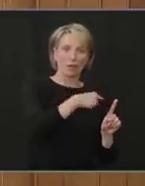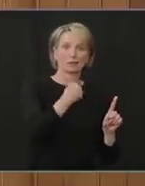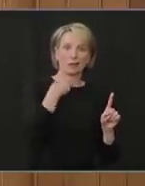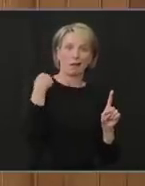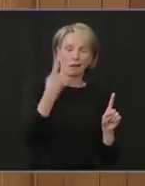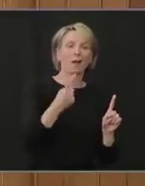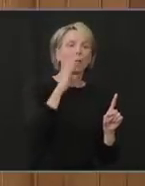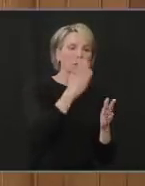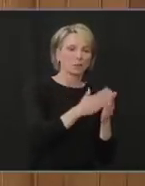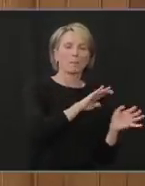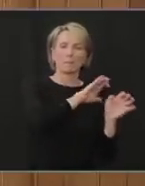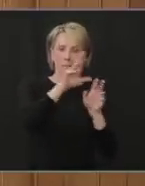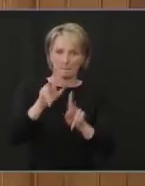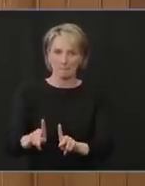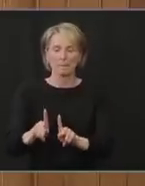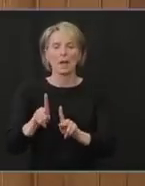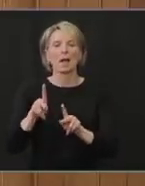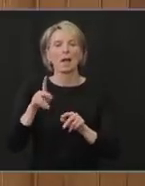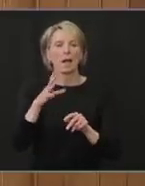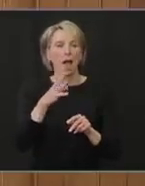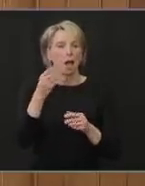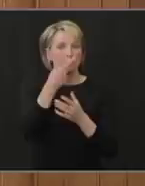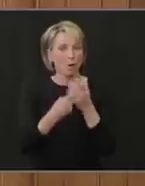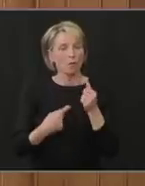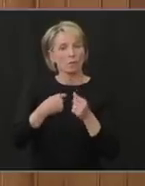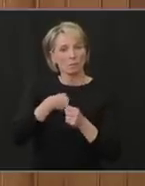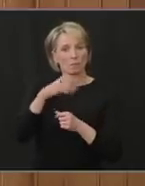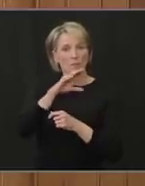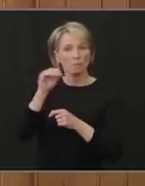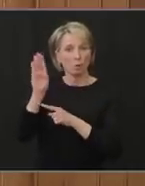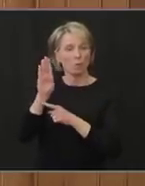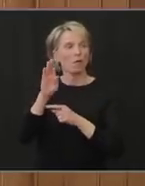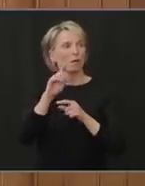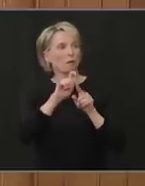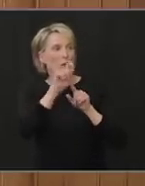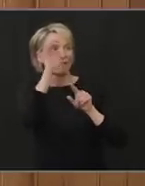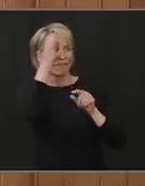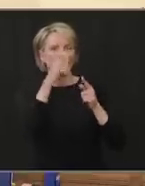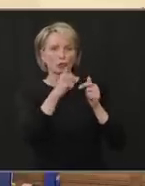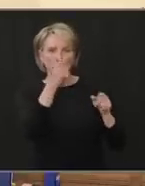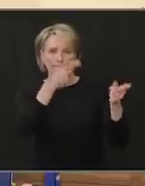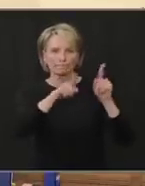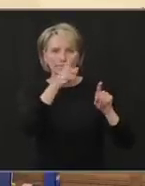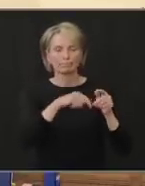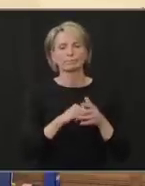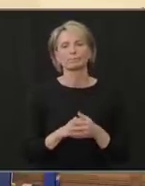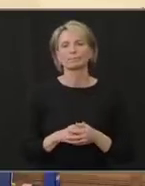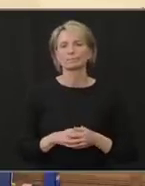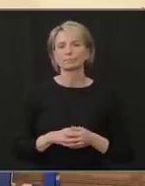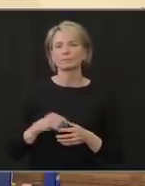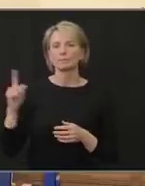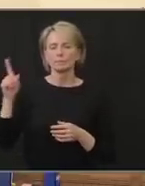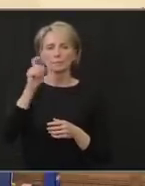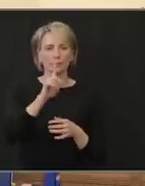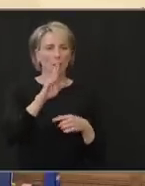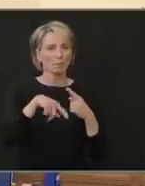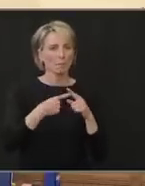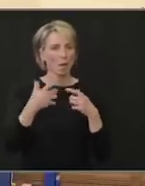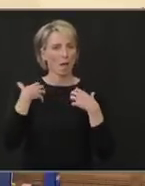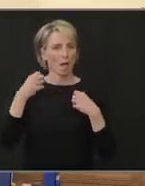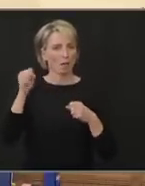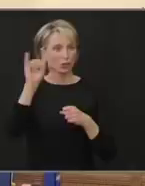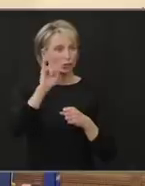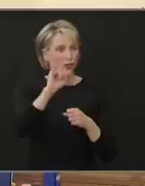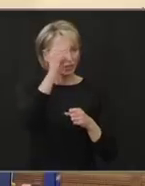think both of us were on the phone yesterday with the State Department helping to work that out. Yeah, we just want to go back to that issue of the health insurance. We've gotten so many